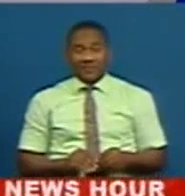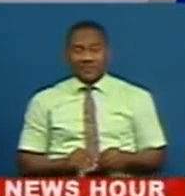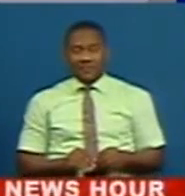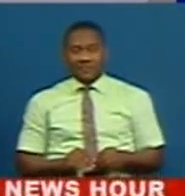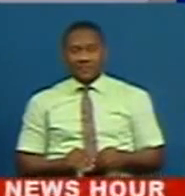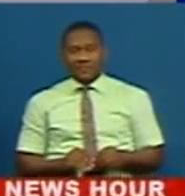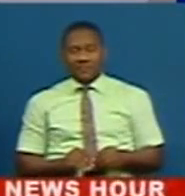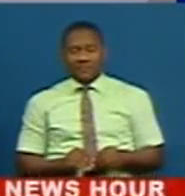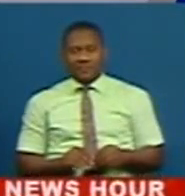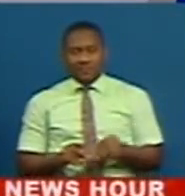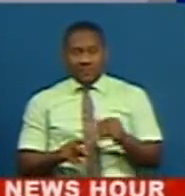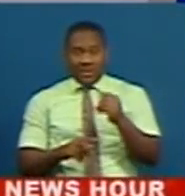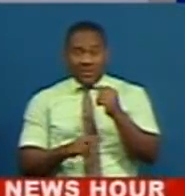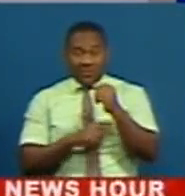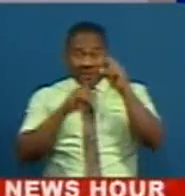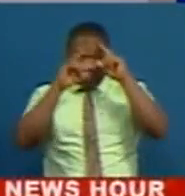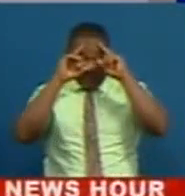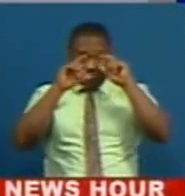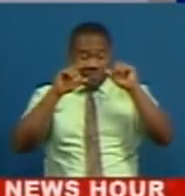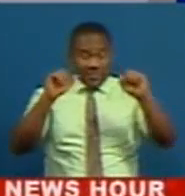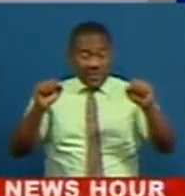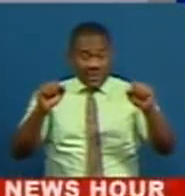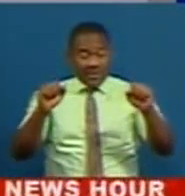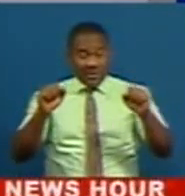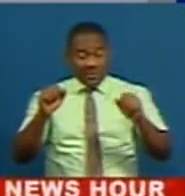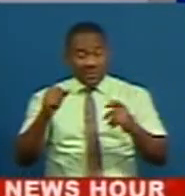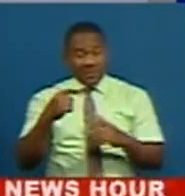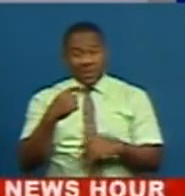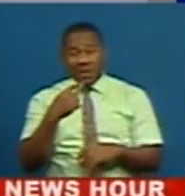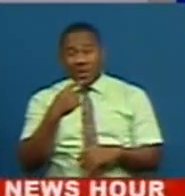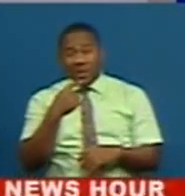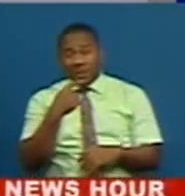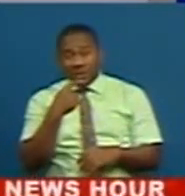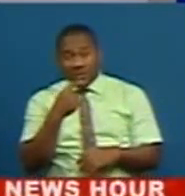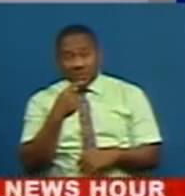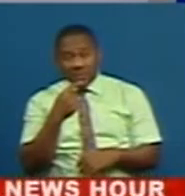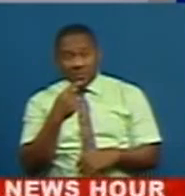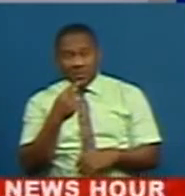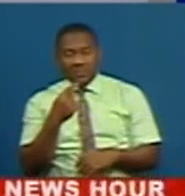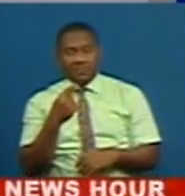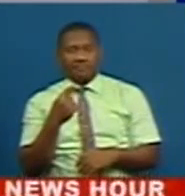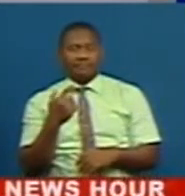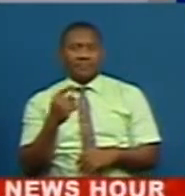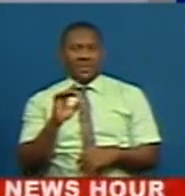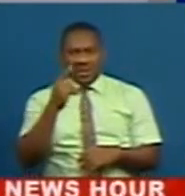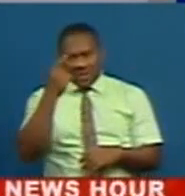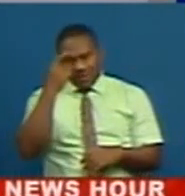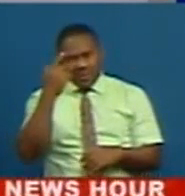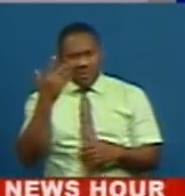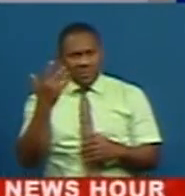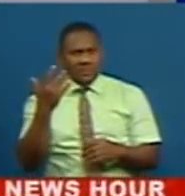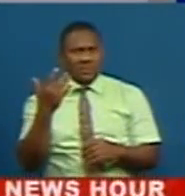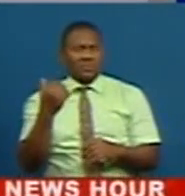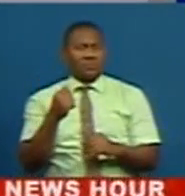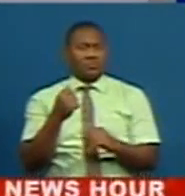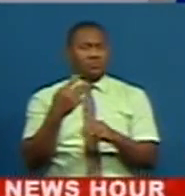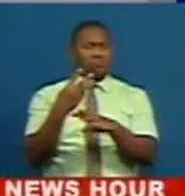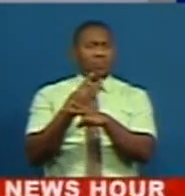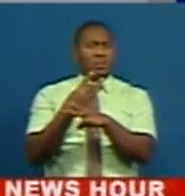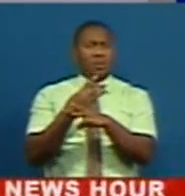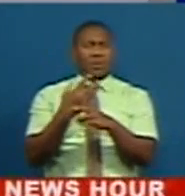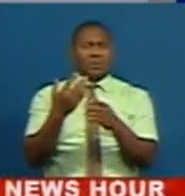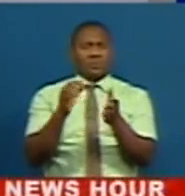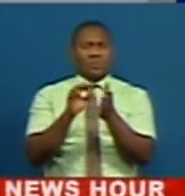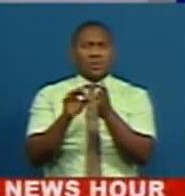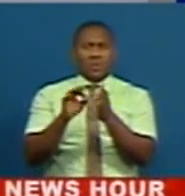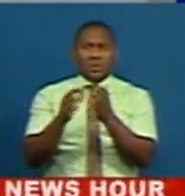The Vice President, Dr. Mahamudu Bawumia, says government is in the process of reviewing the date used in calculating the exchange rate for